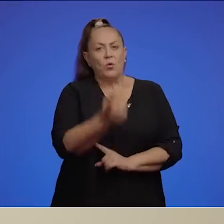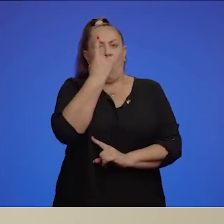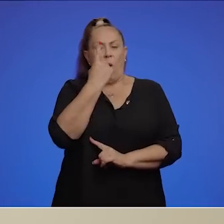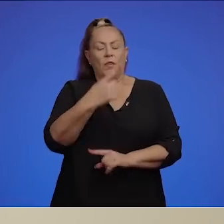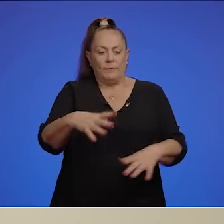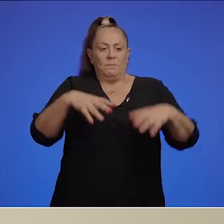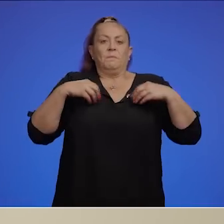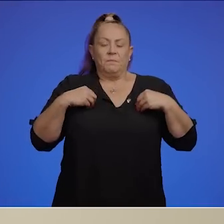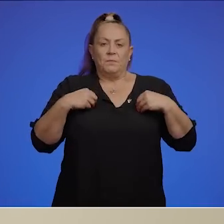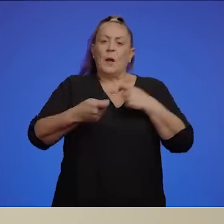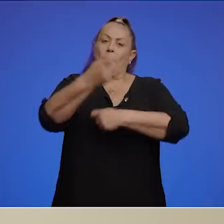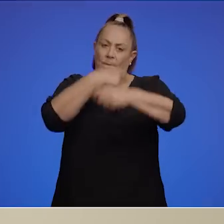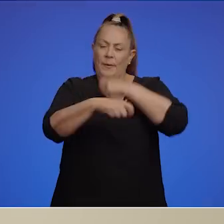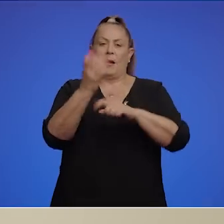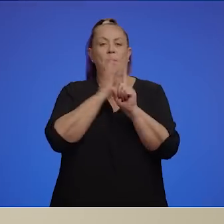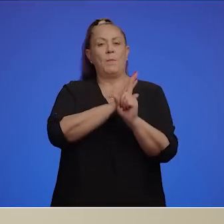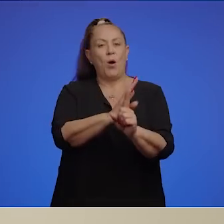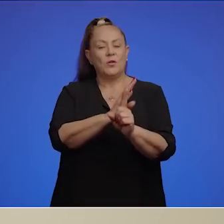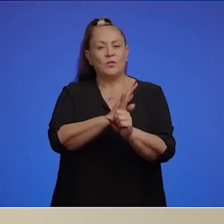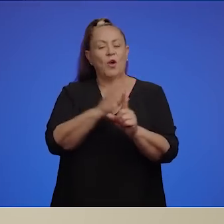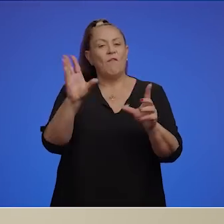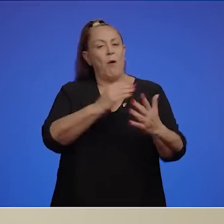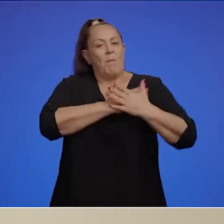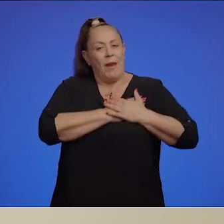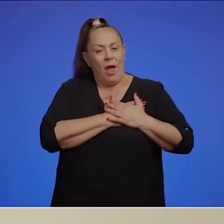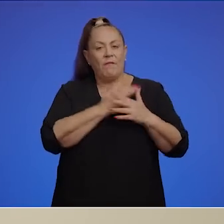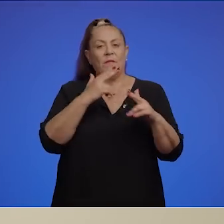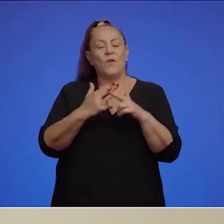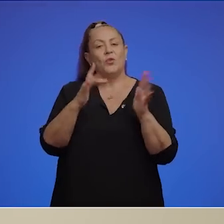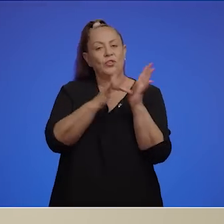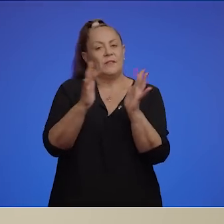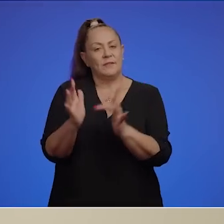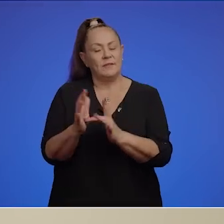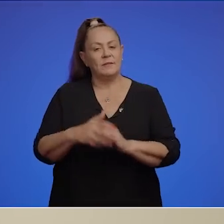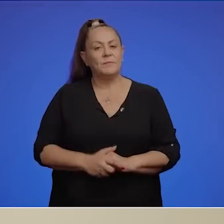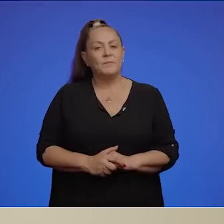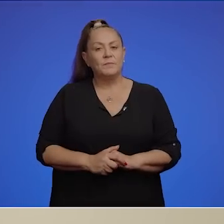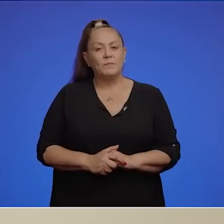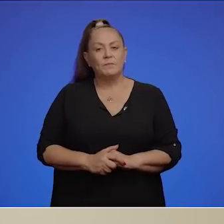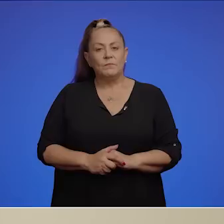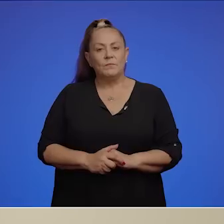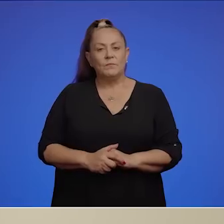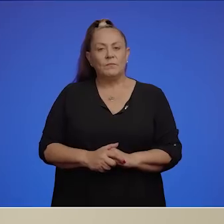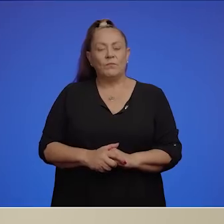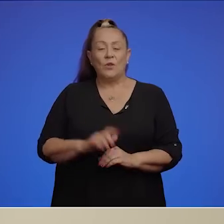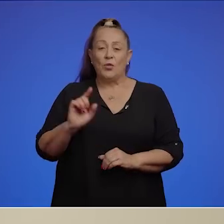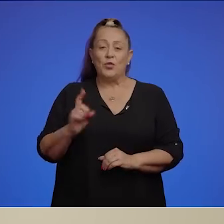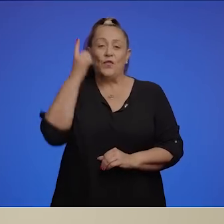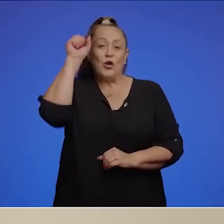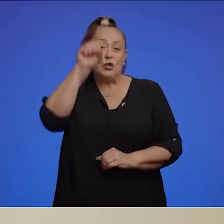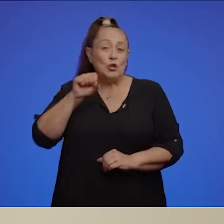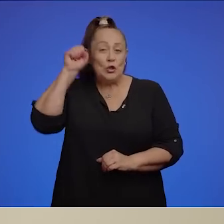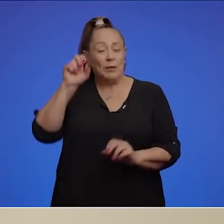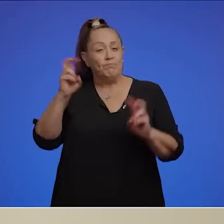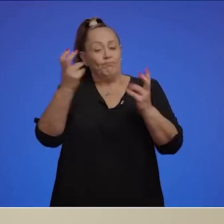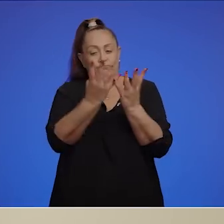role, and they became apostles out of love for Jesus. Members of Jesus' first sheep received grace from him